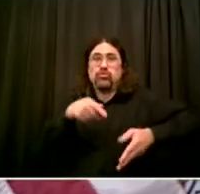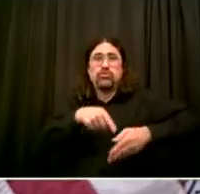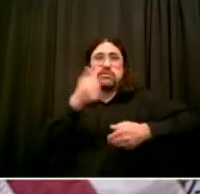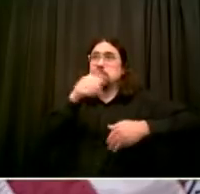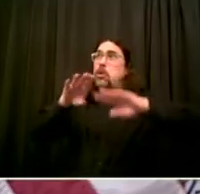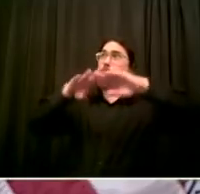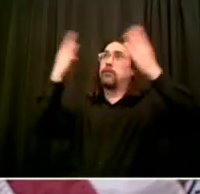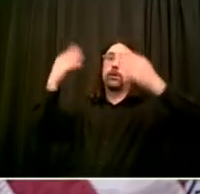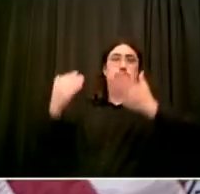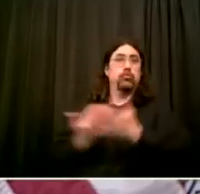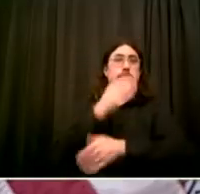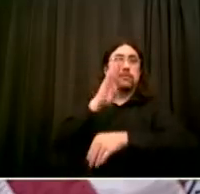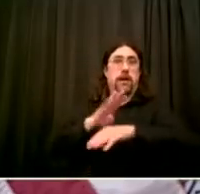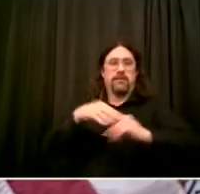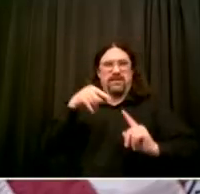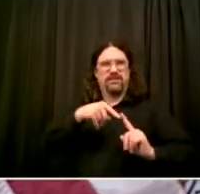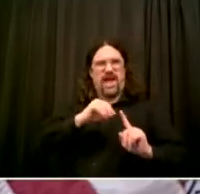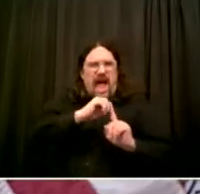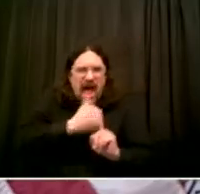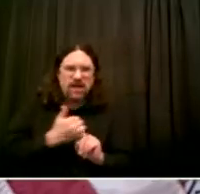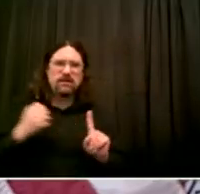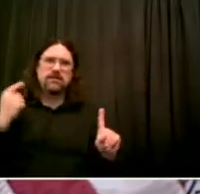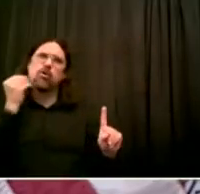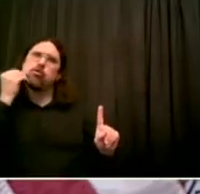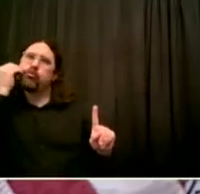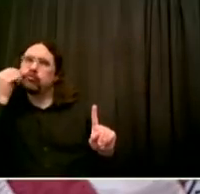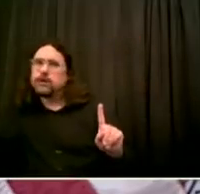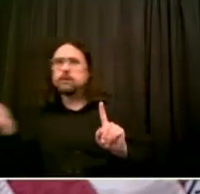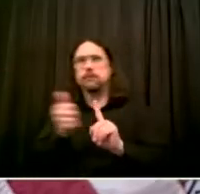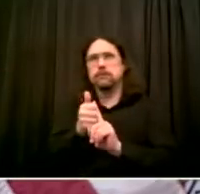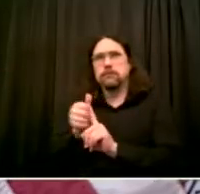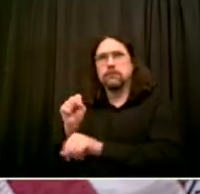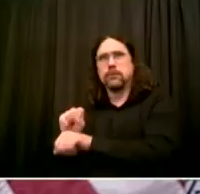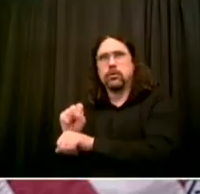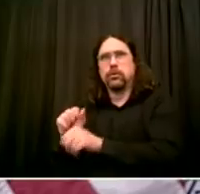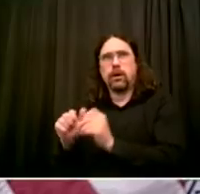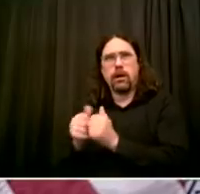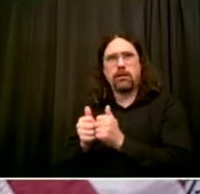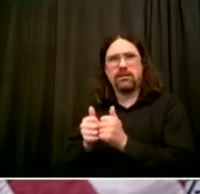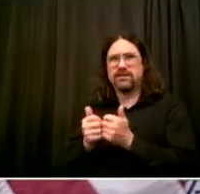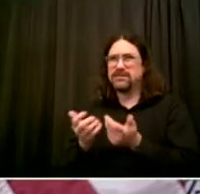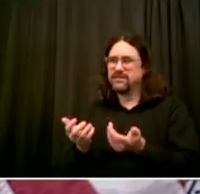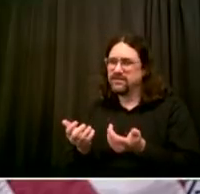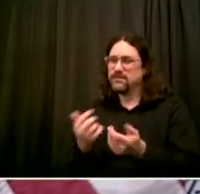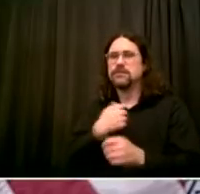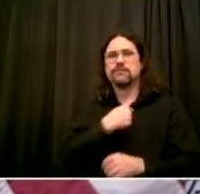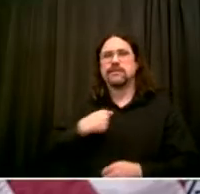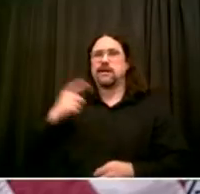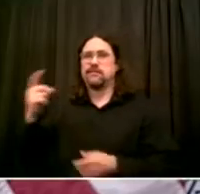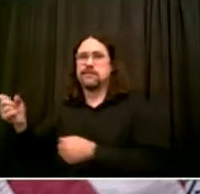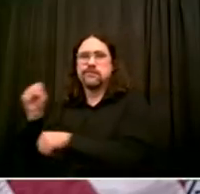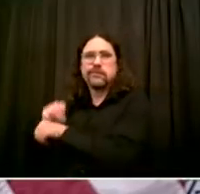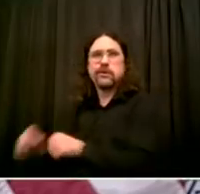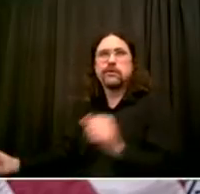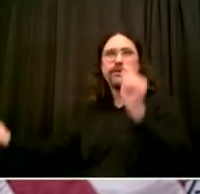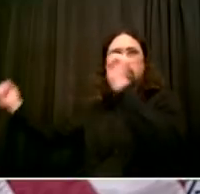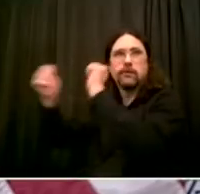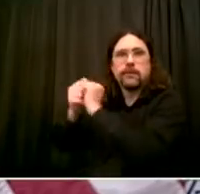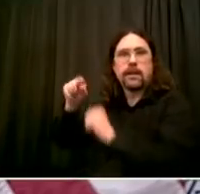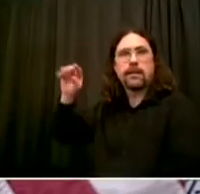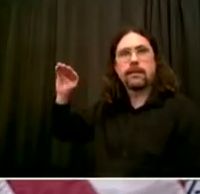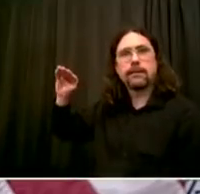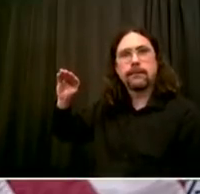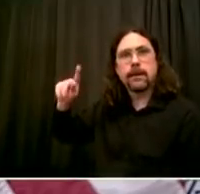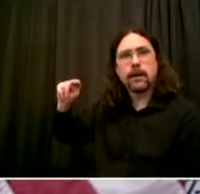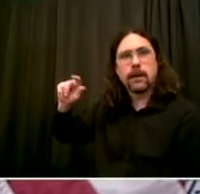Right now, in terms of the basic structure of transportation, we have what we have. In terms of any changes